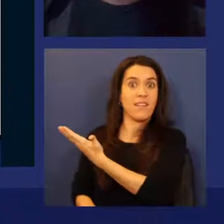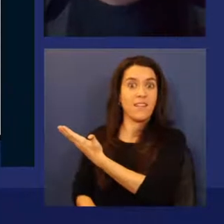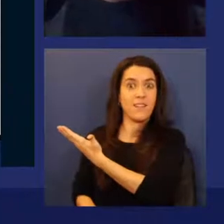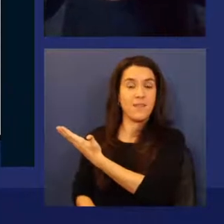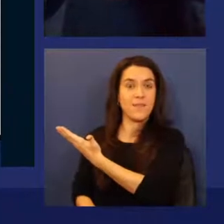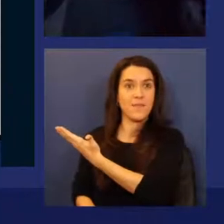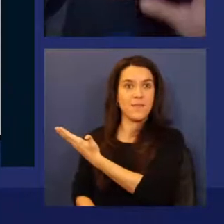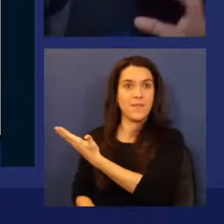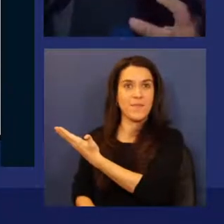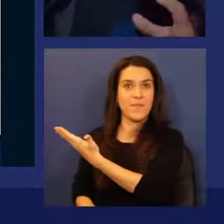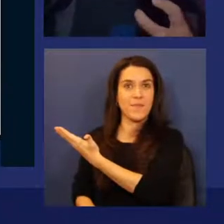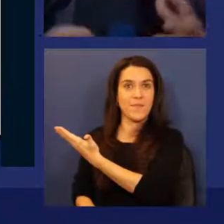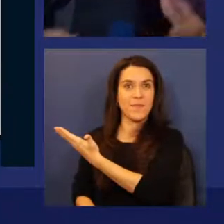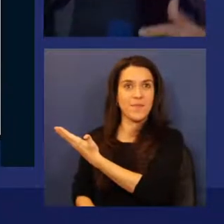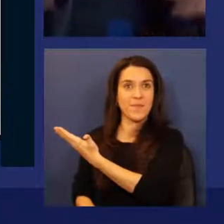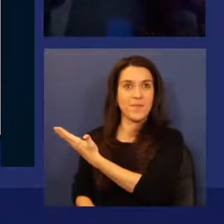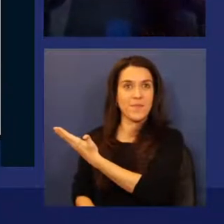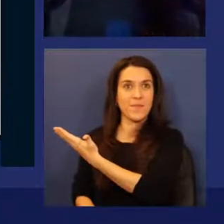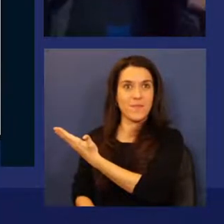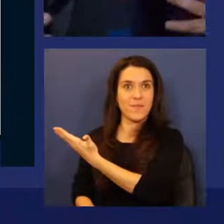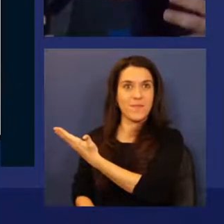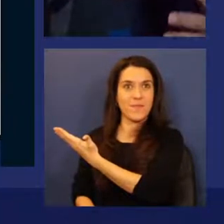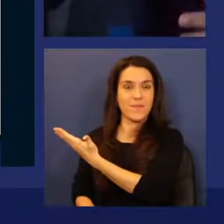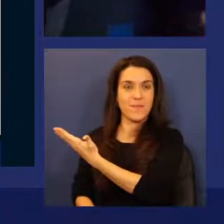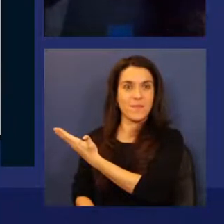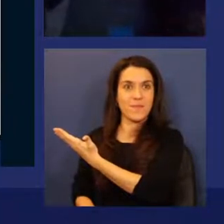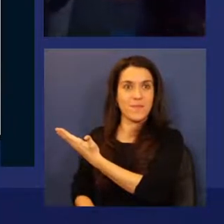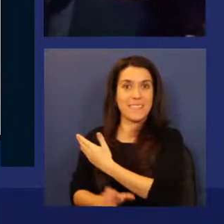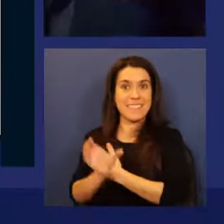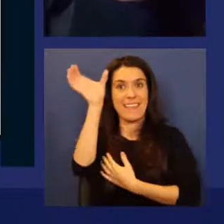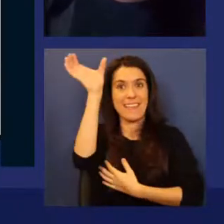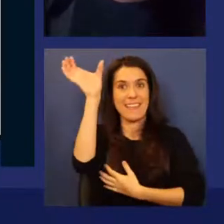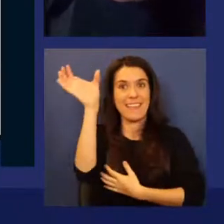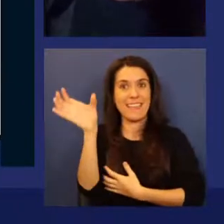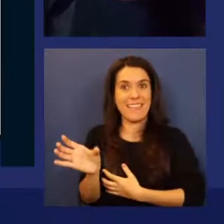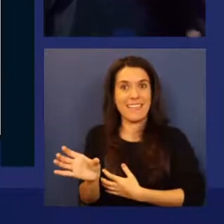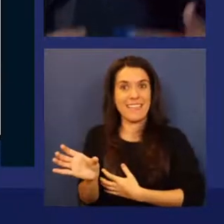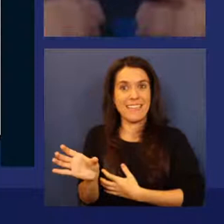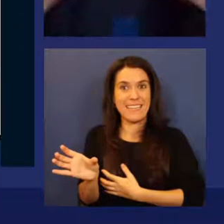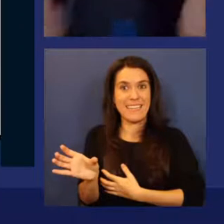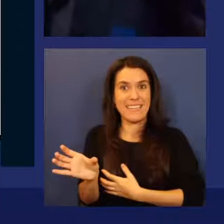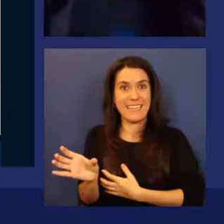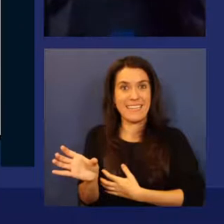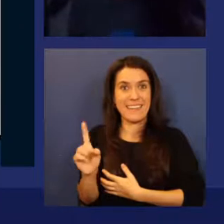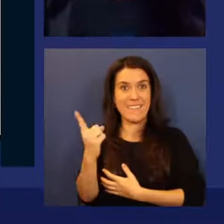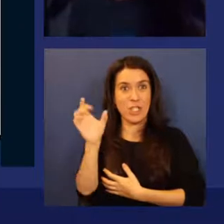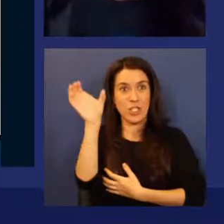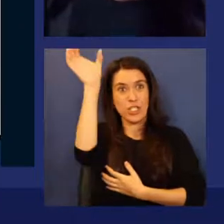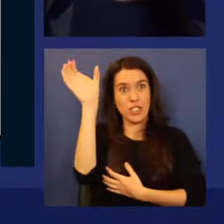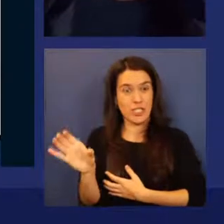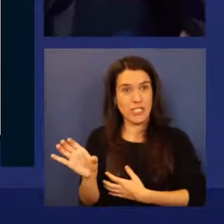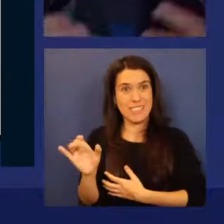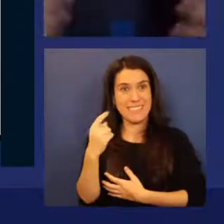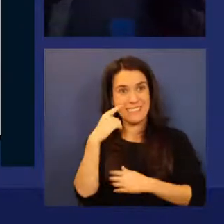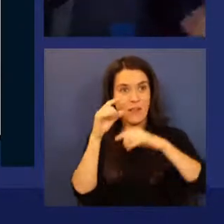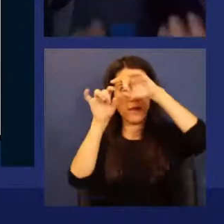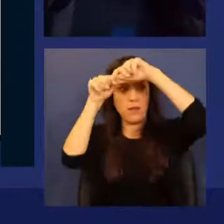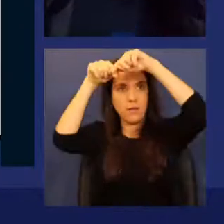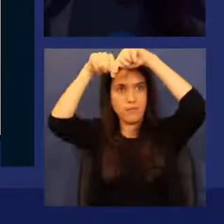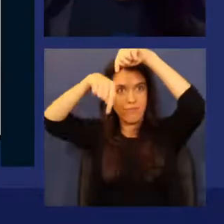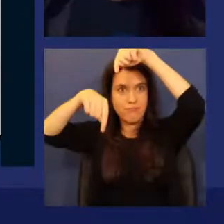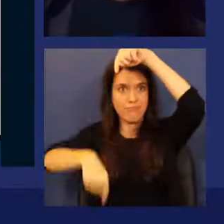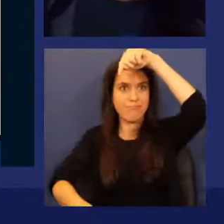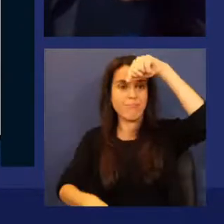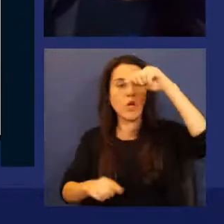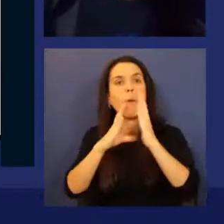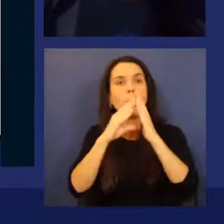don't know, standard ML, right, where we've got data, we ingest data into a model, we allow that model to make predictions, and then